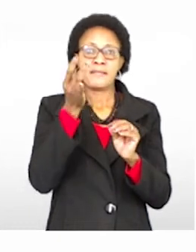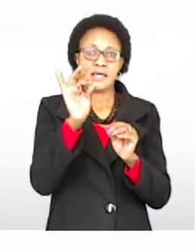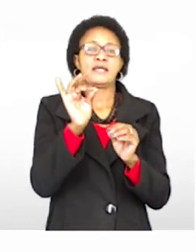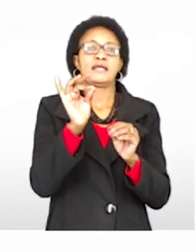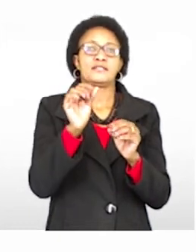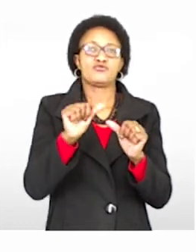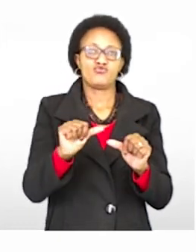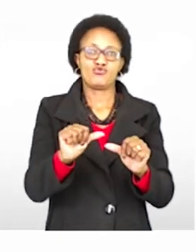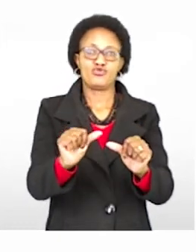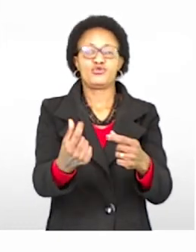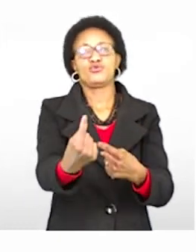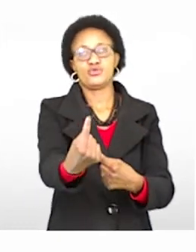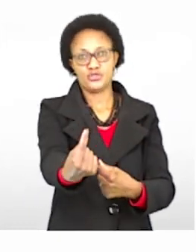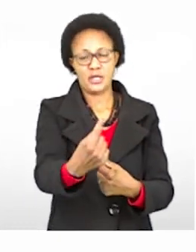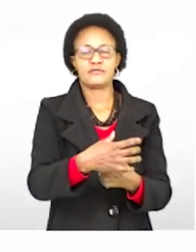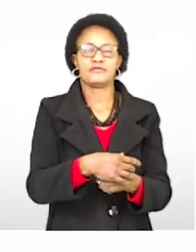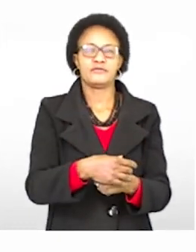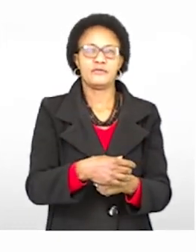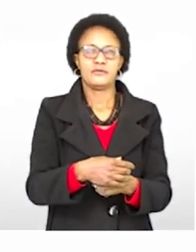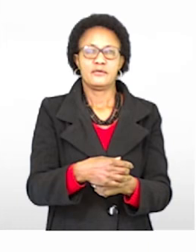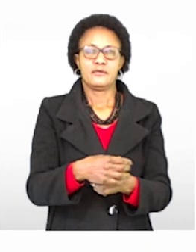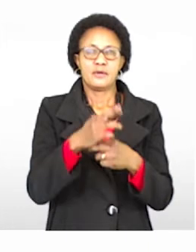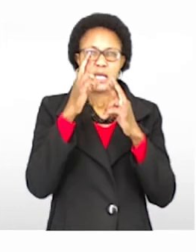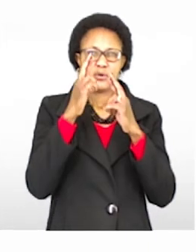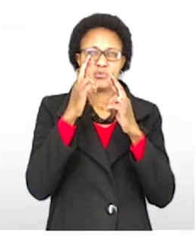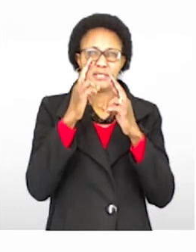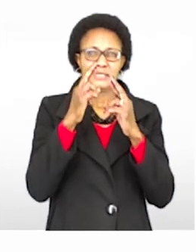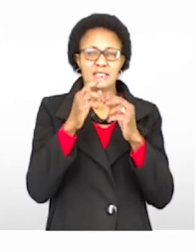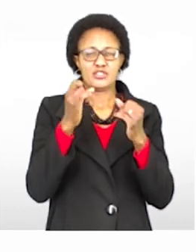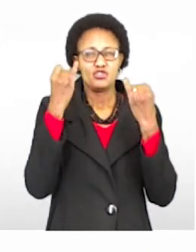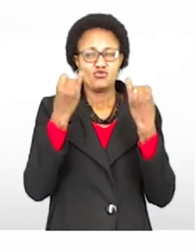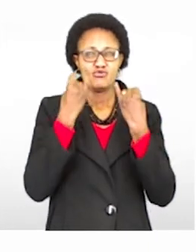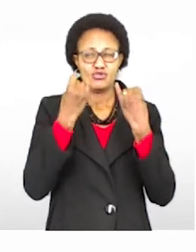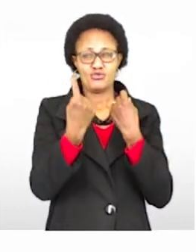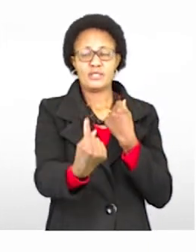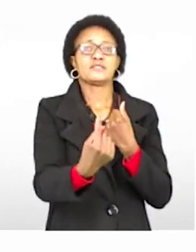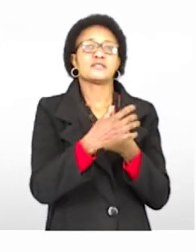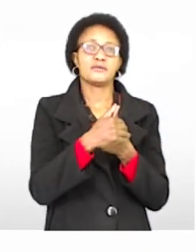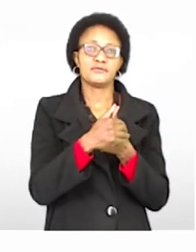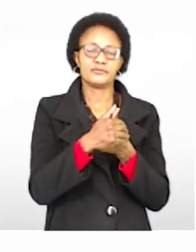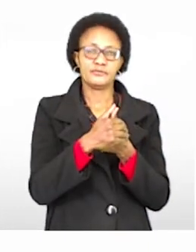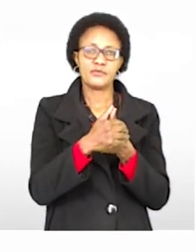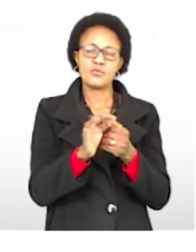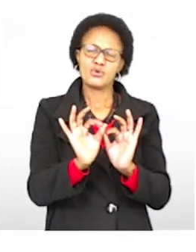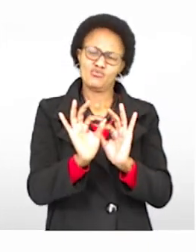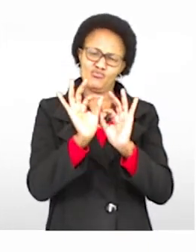And remember, if it's not perfect, you can still try and make the next block as perfect as you